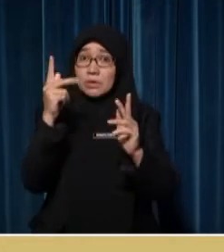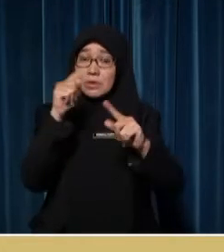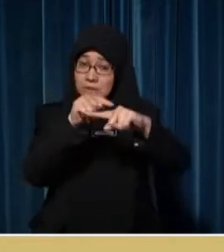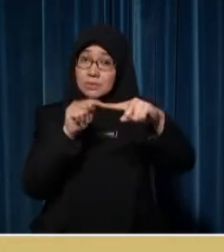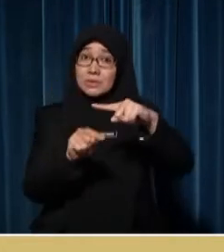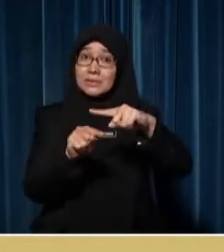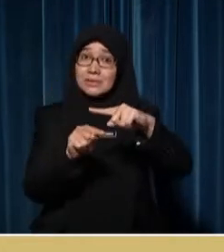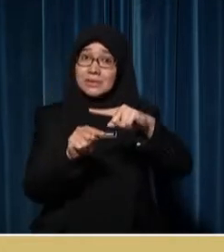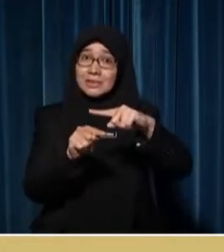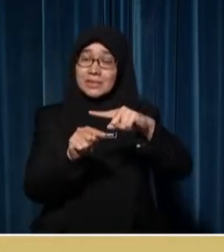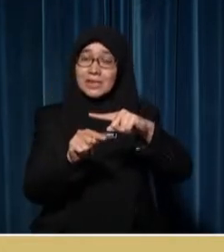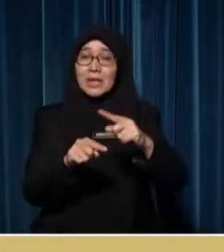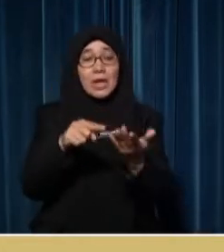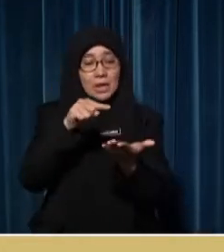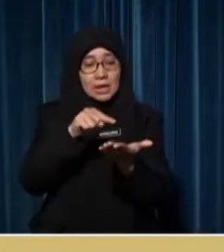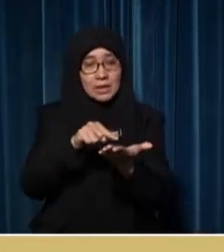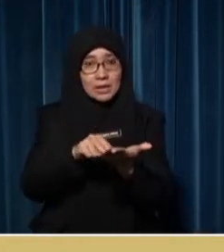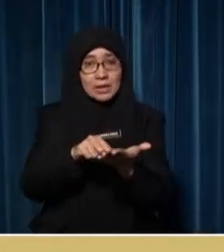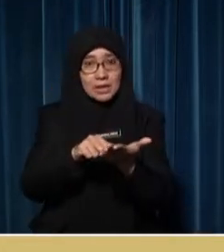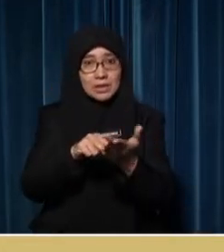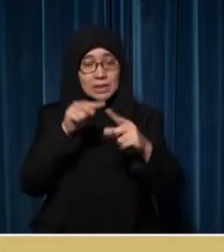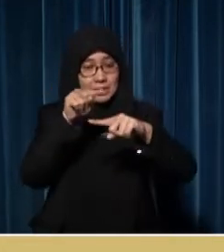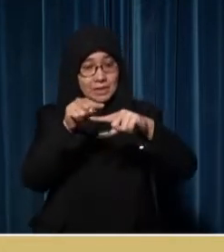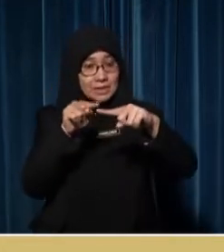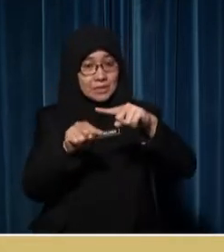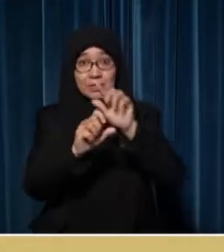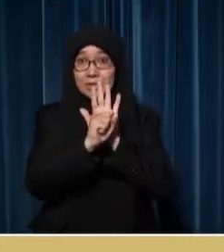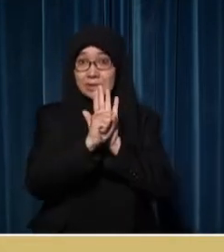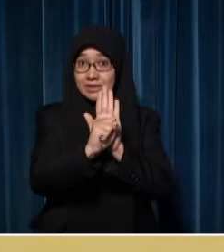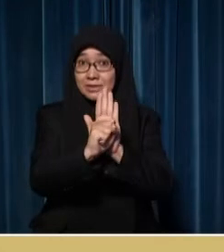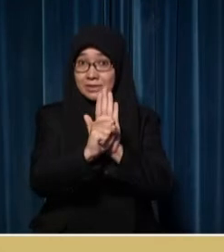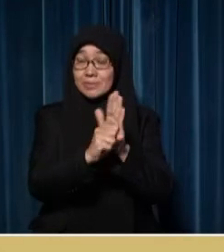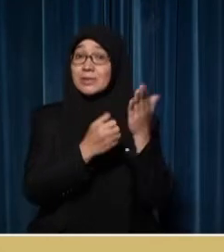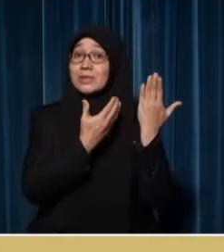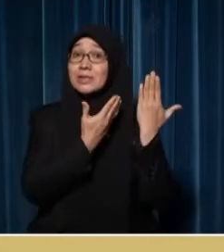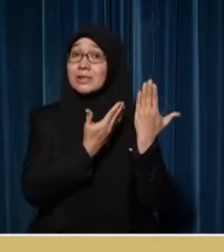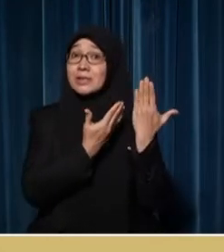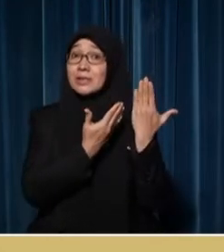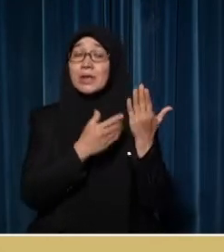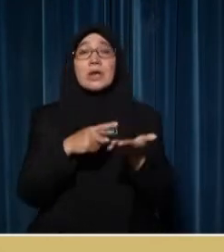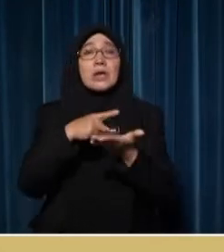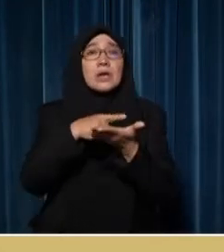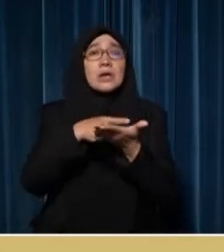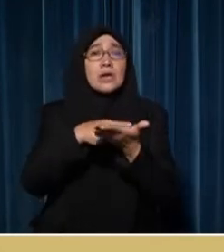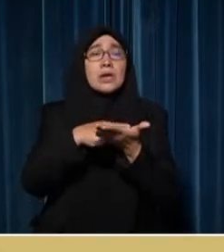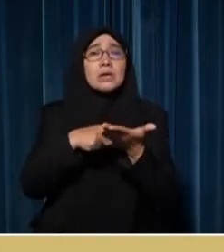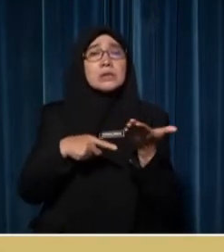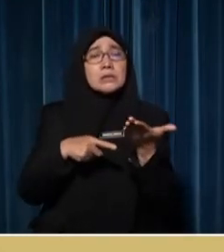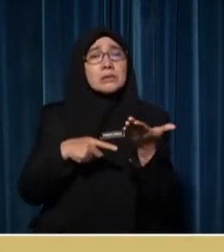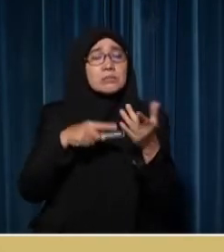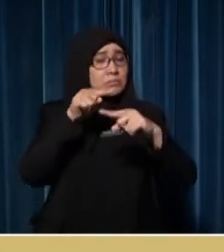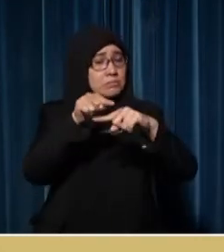This is the symbol for division. What is division all about?